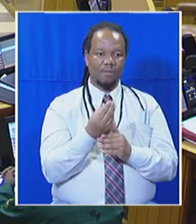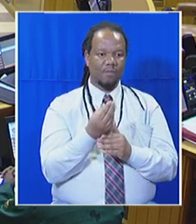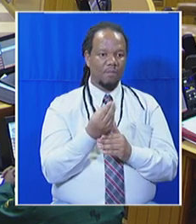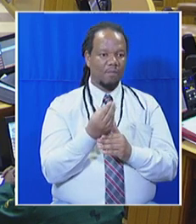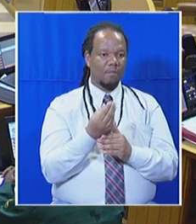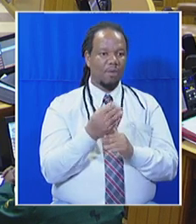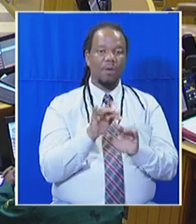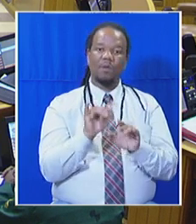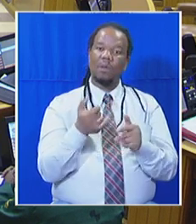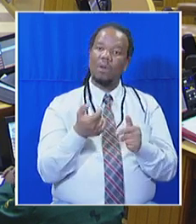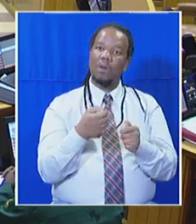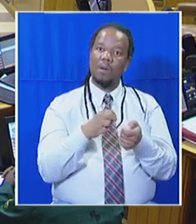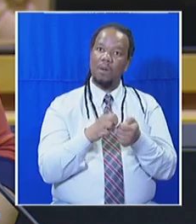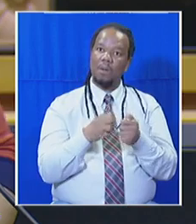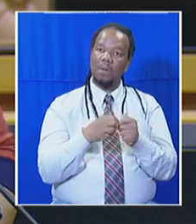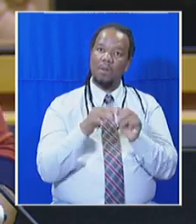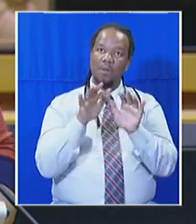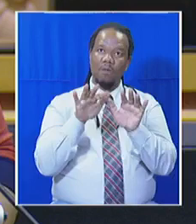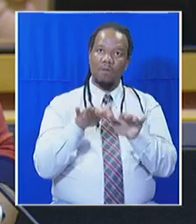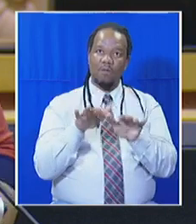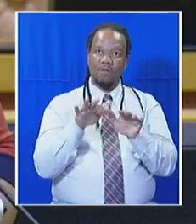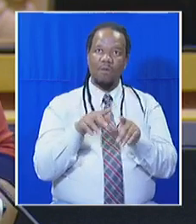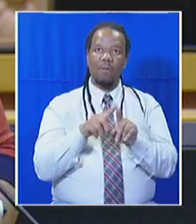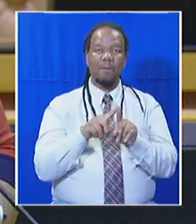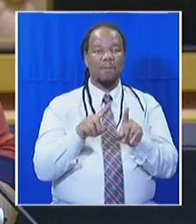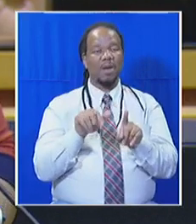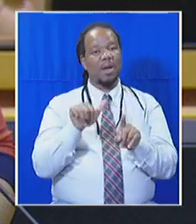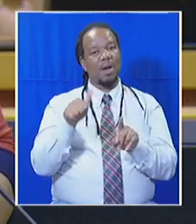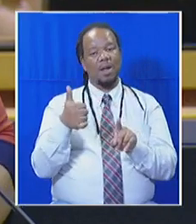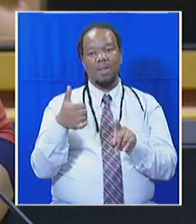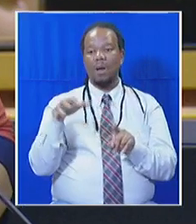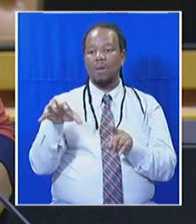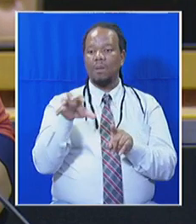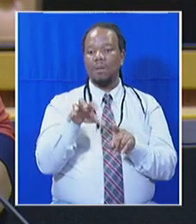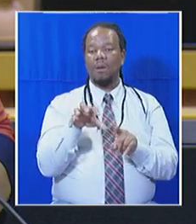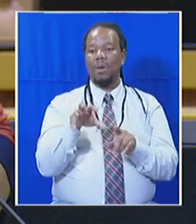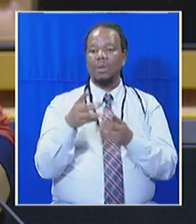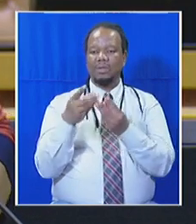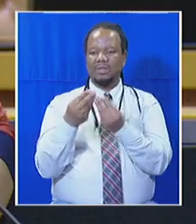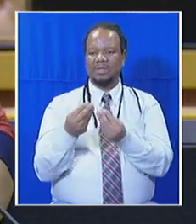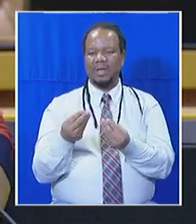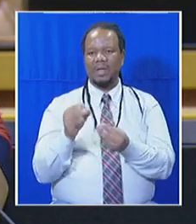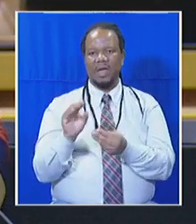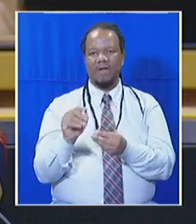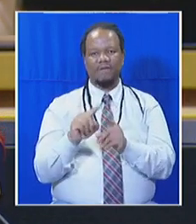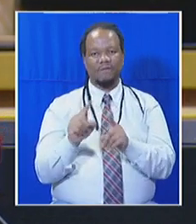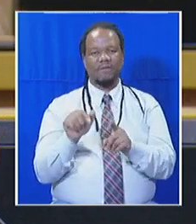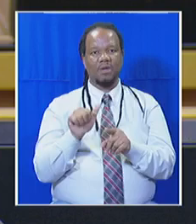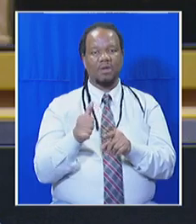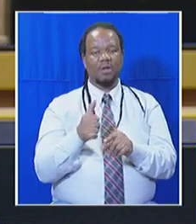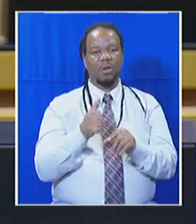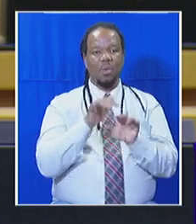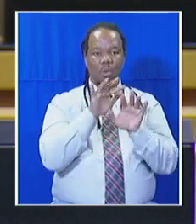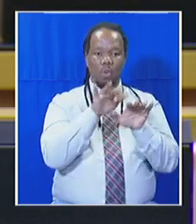anticipated rainfall that has led to drought in certain parts of our country. Water conservation and water